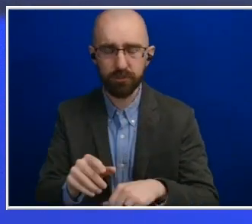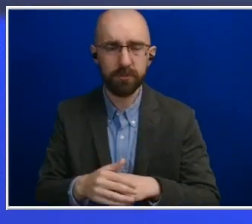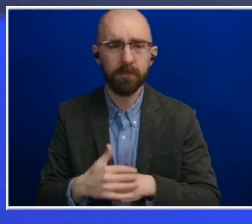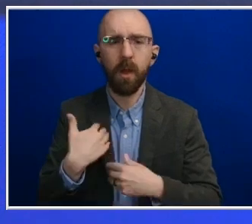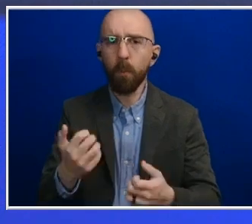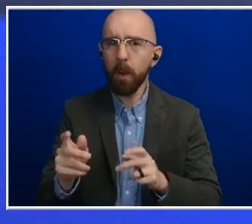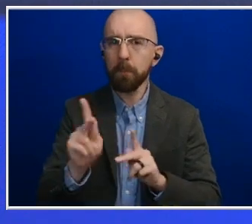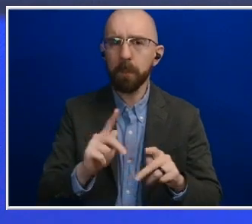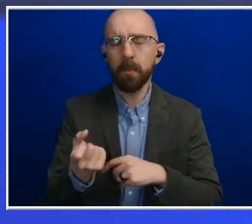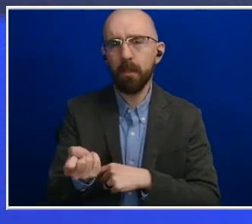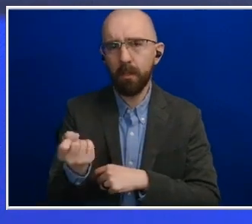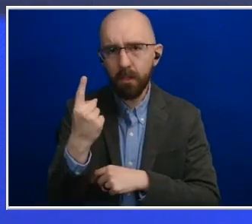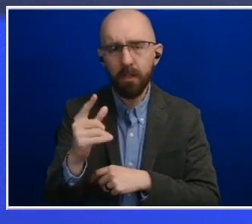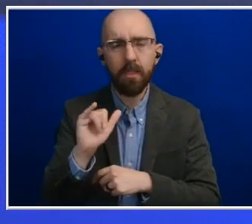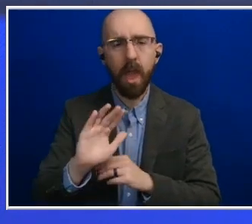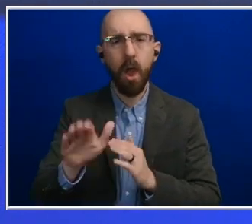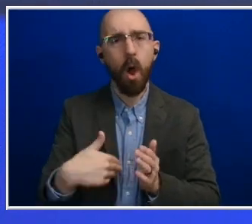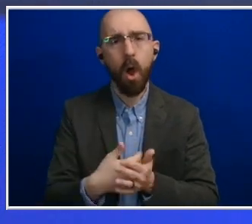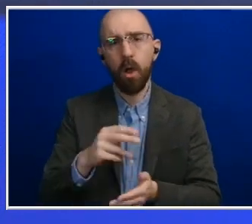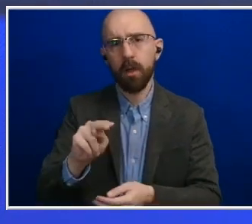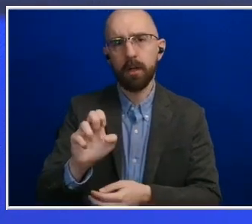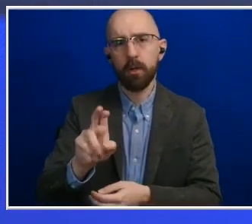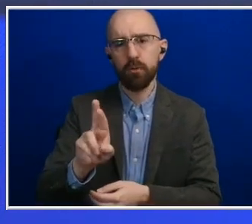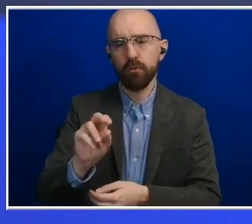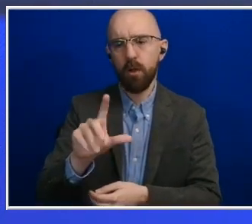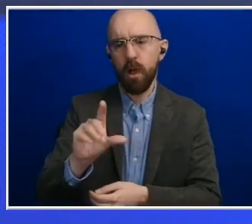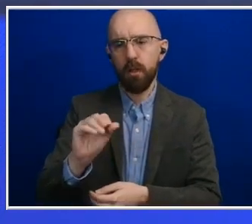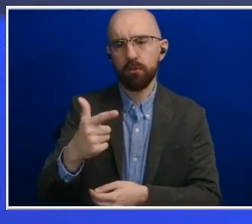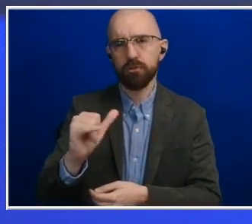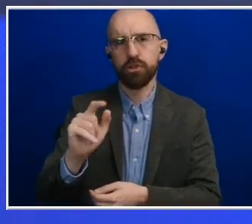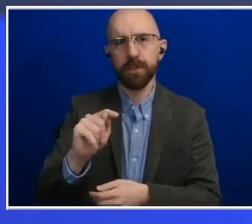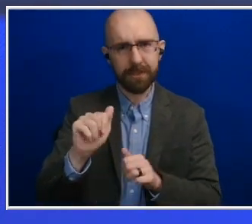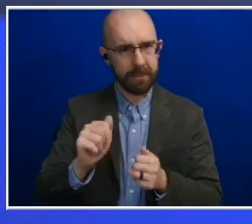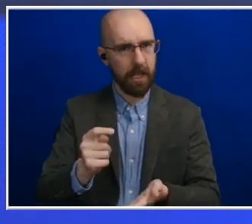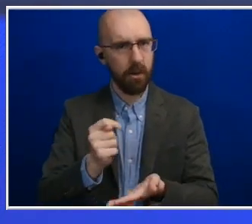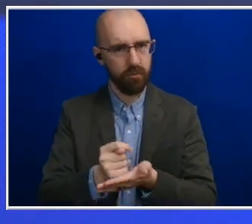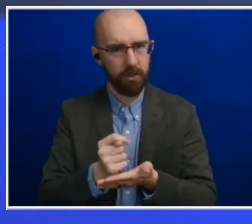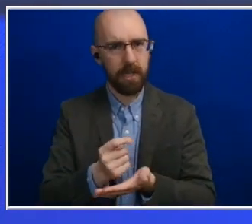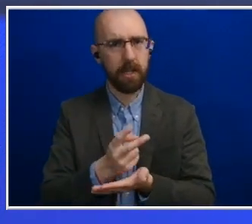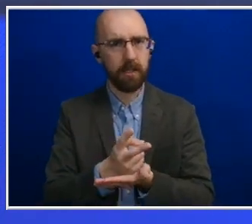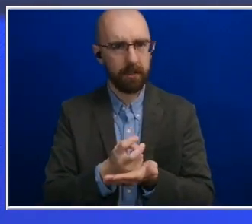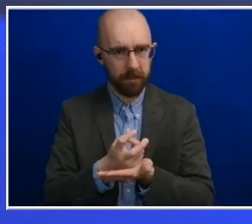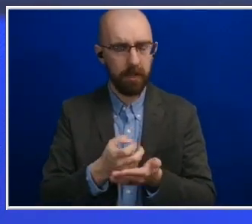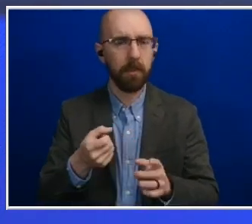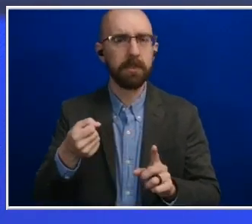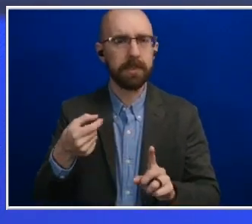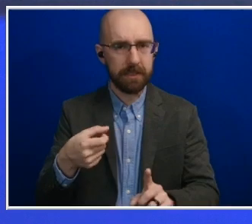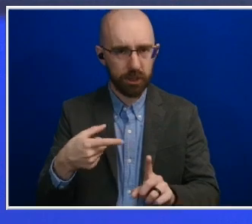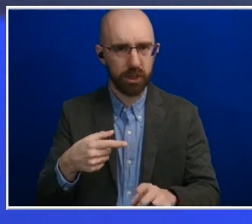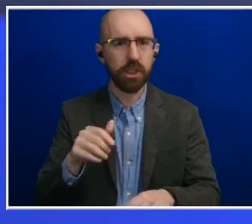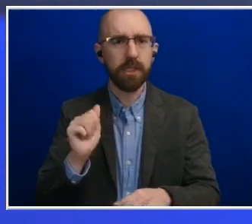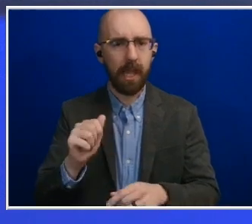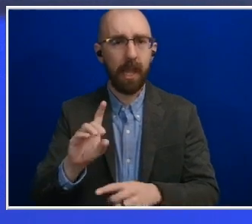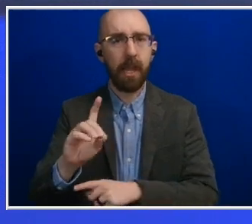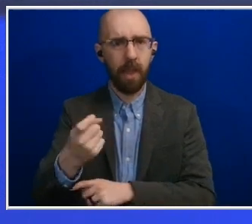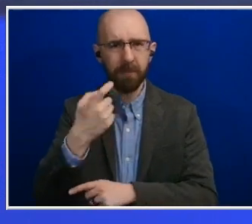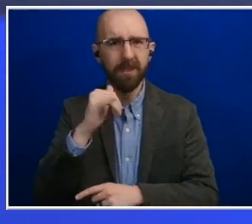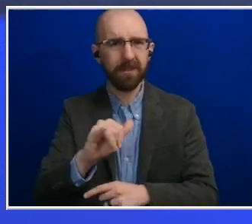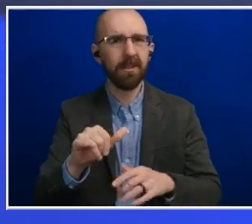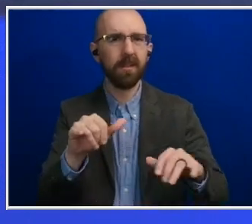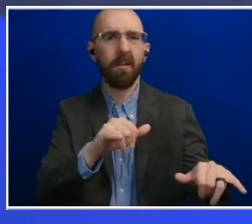all neurologists can treat epilepsy and seizures and diagnose it because it is such a common neurologic